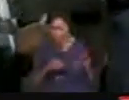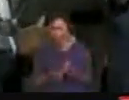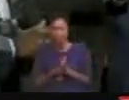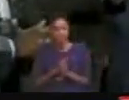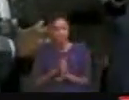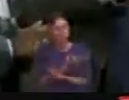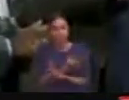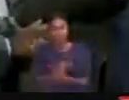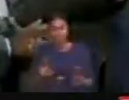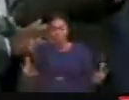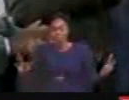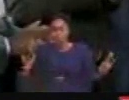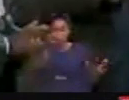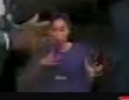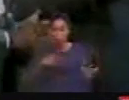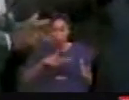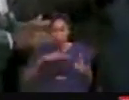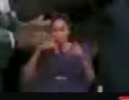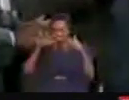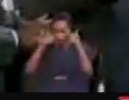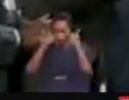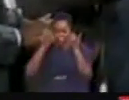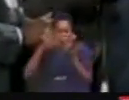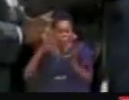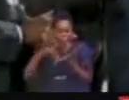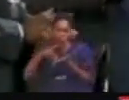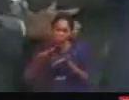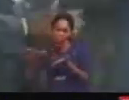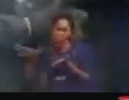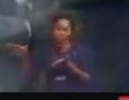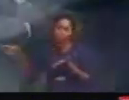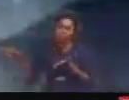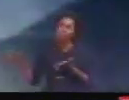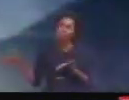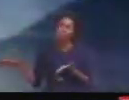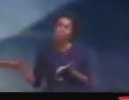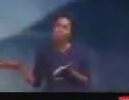becomes free and my shame is